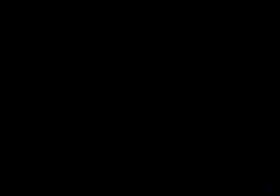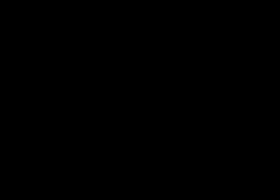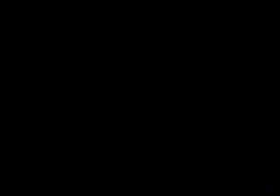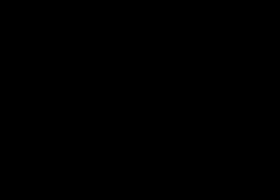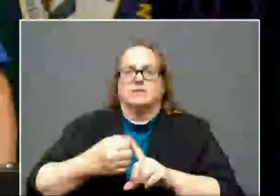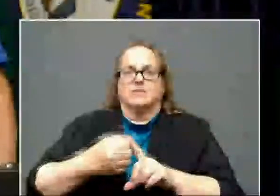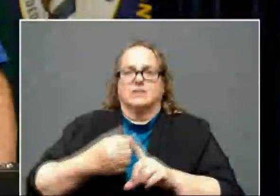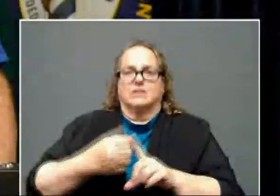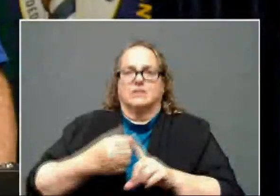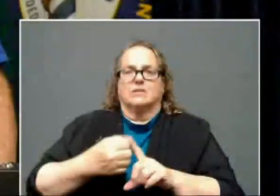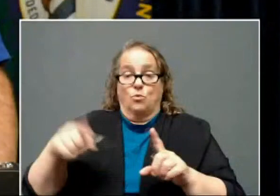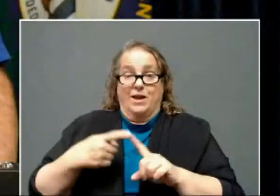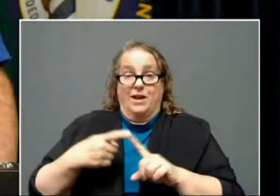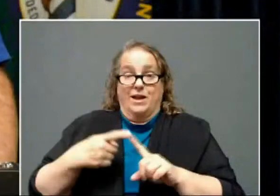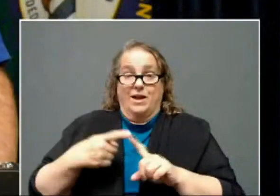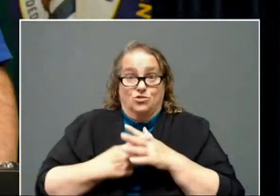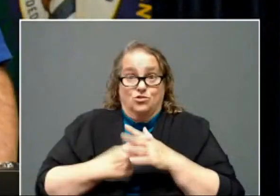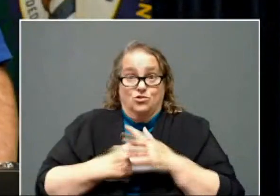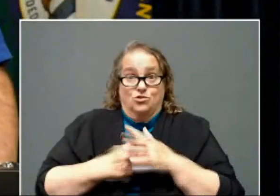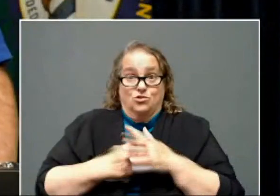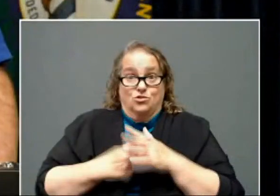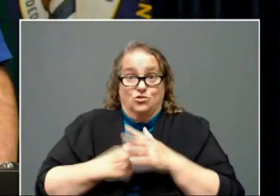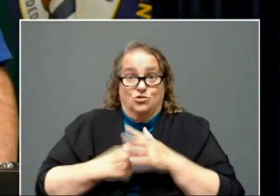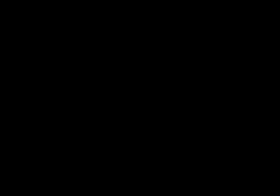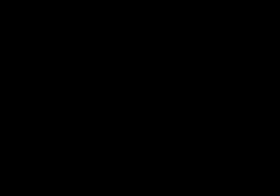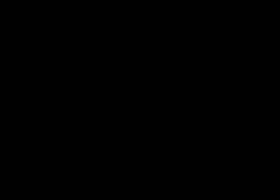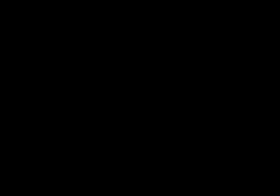well, it tracked both first and second dose,